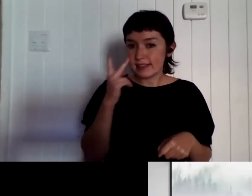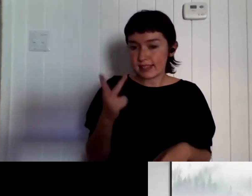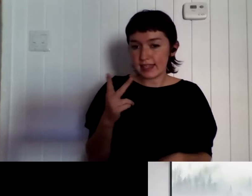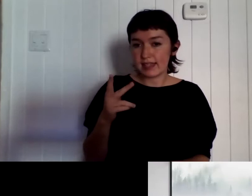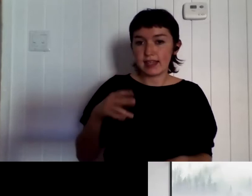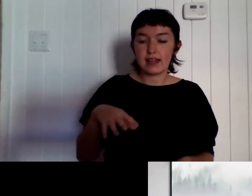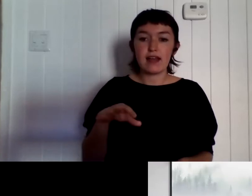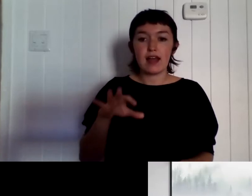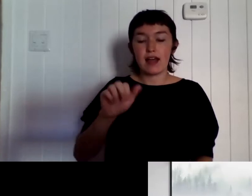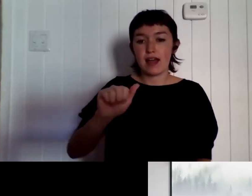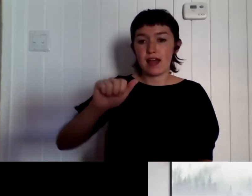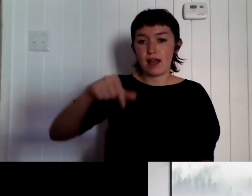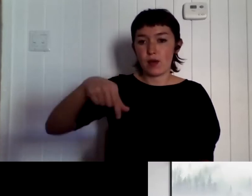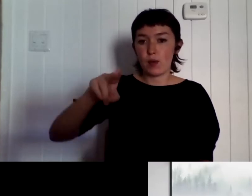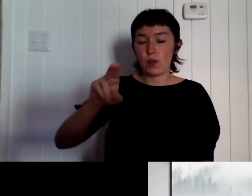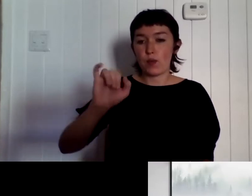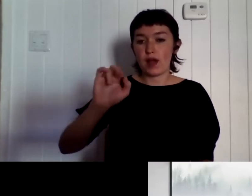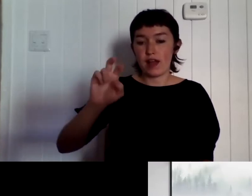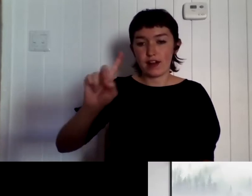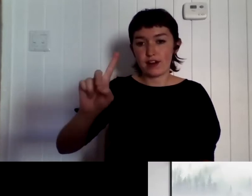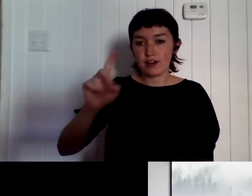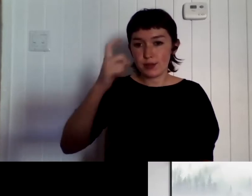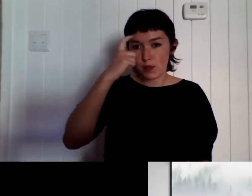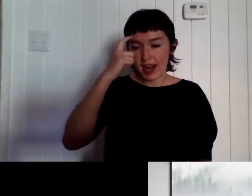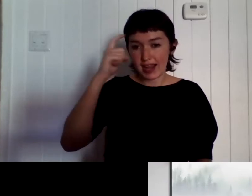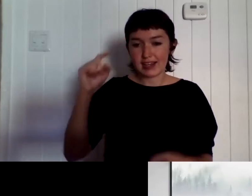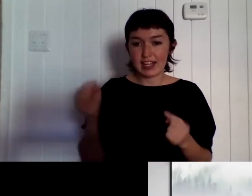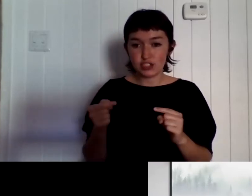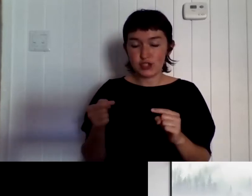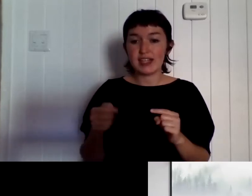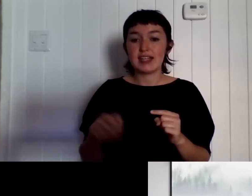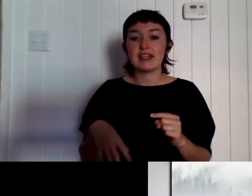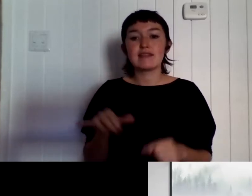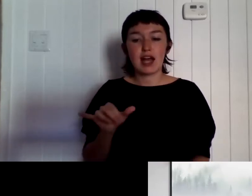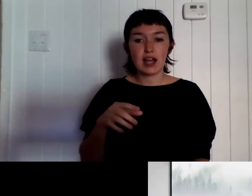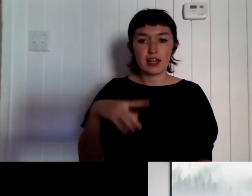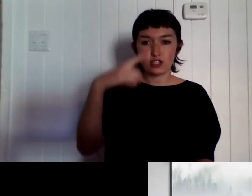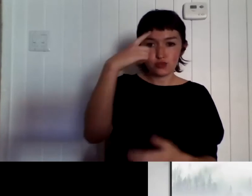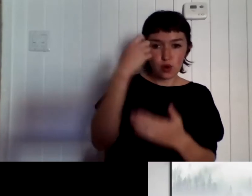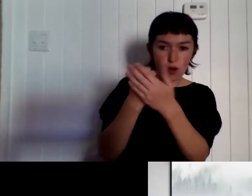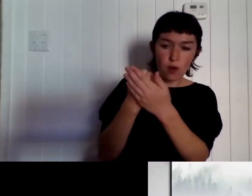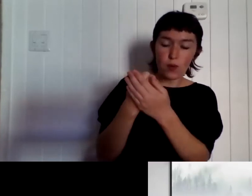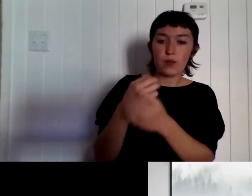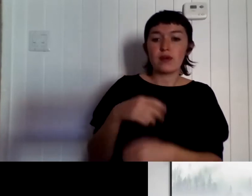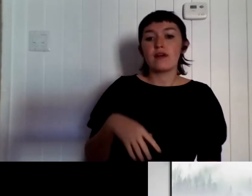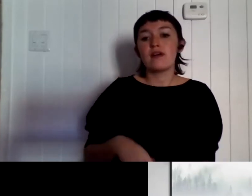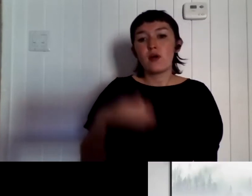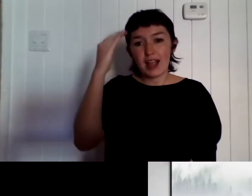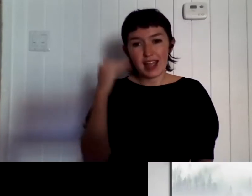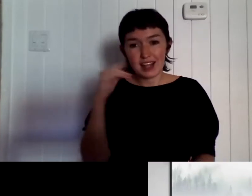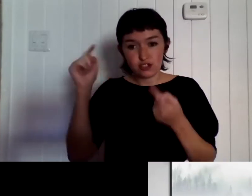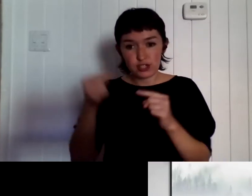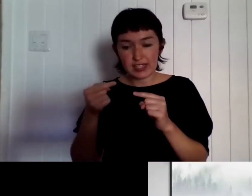problems like strokes or head injury that you can very easily see on an MRI scan,